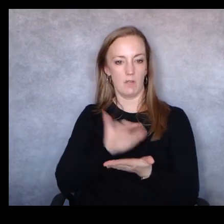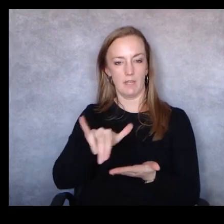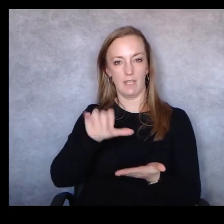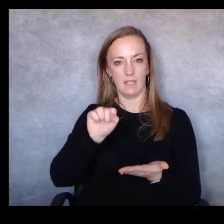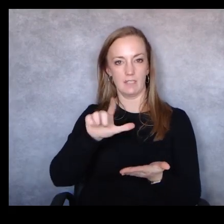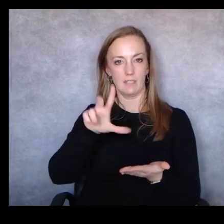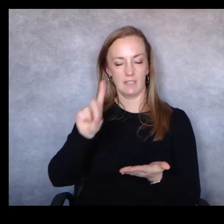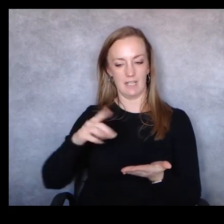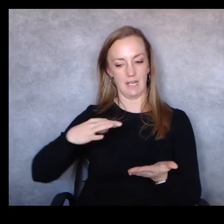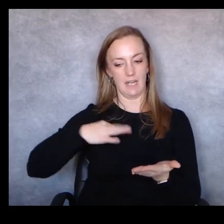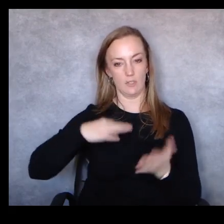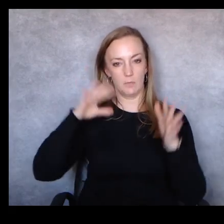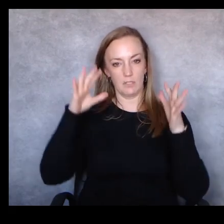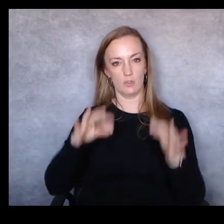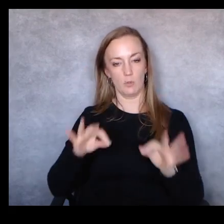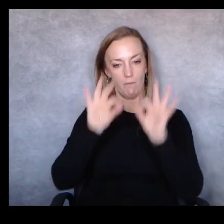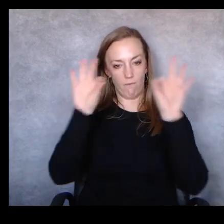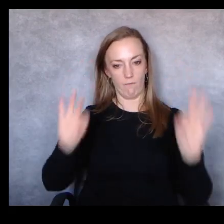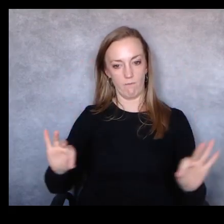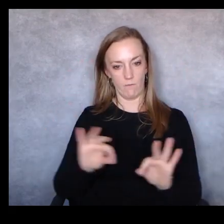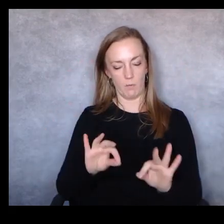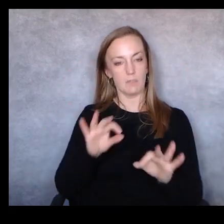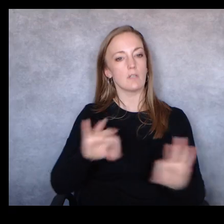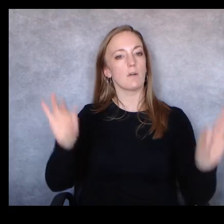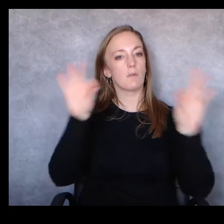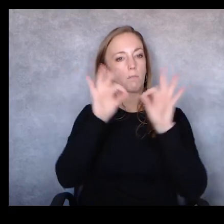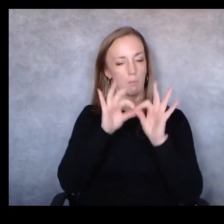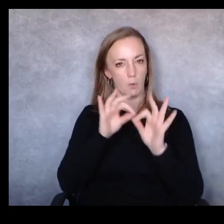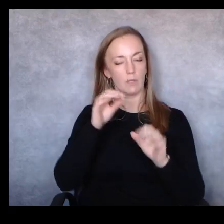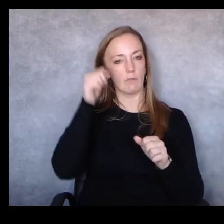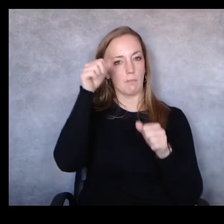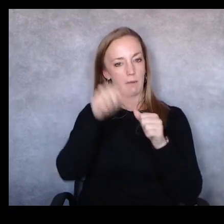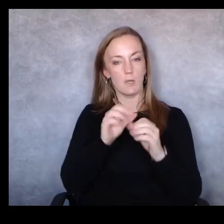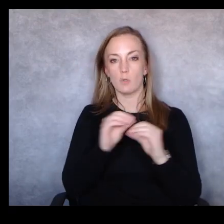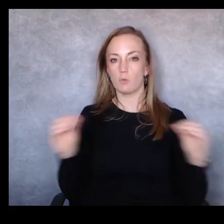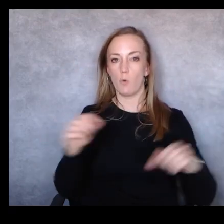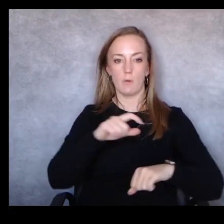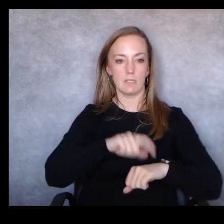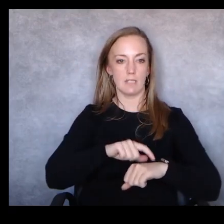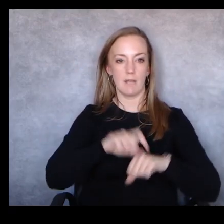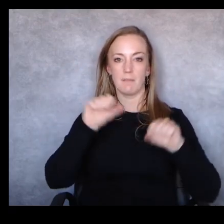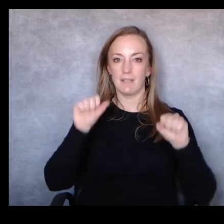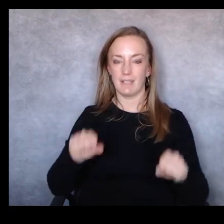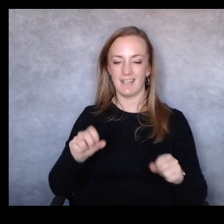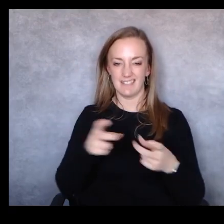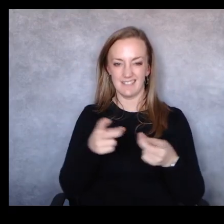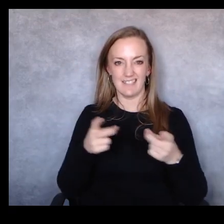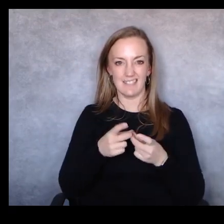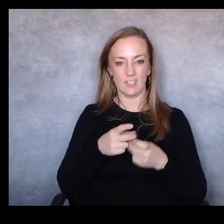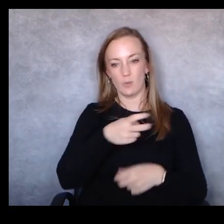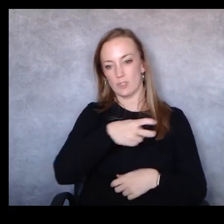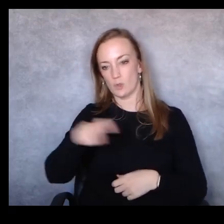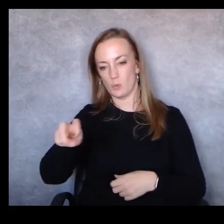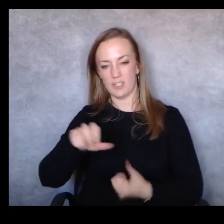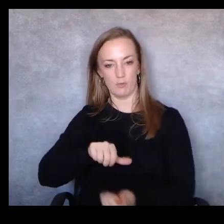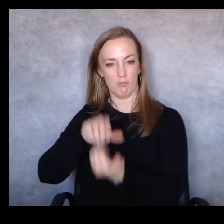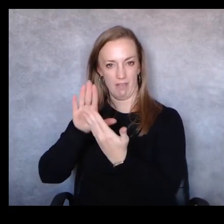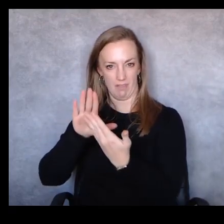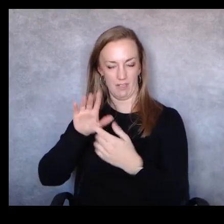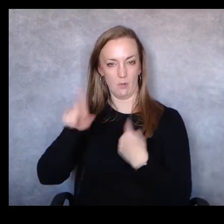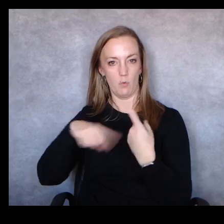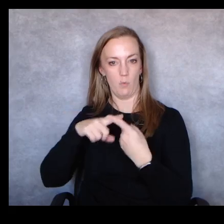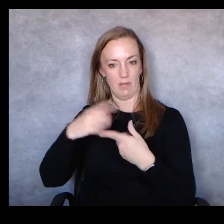determination form. It is important to note that at no time can a district switch methods while conducting the evaluation